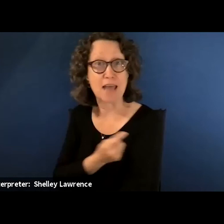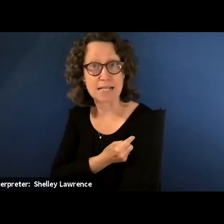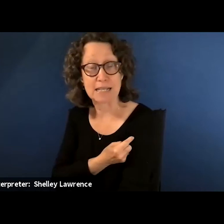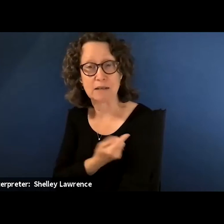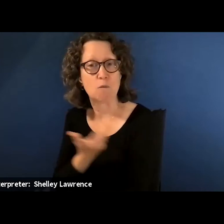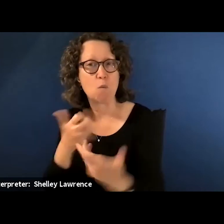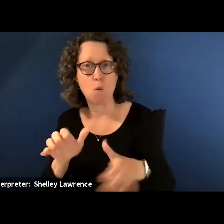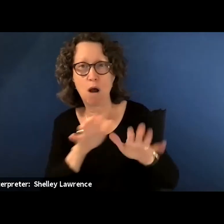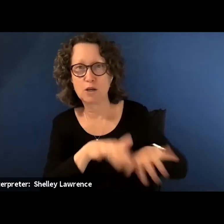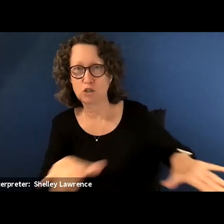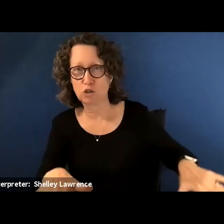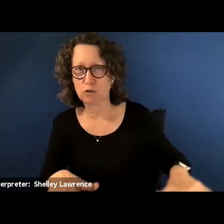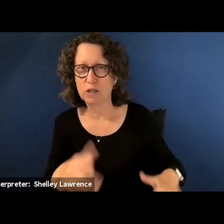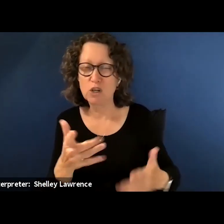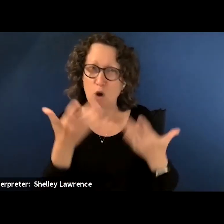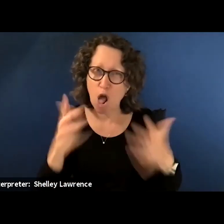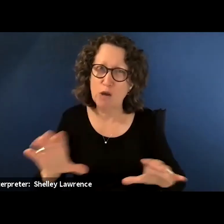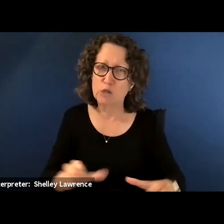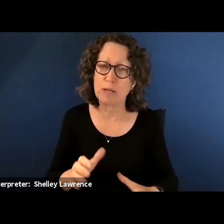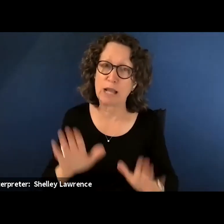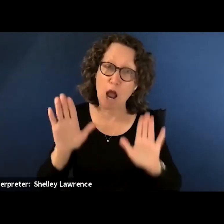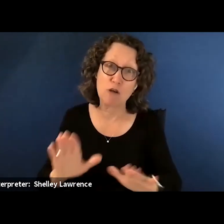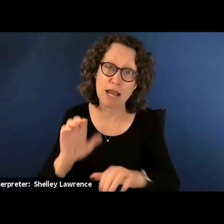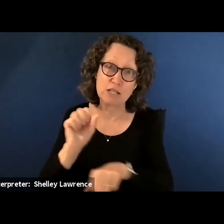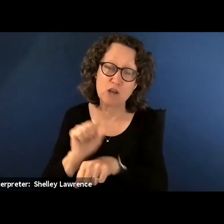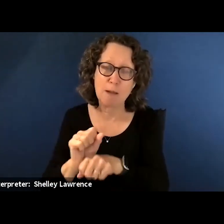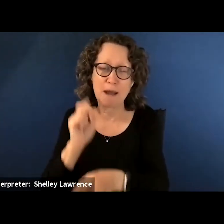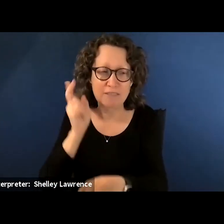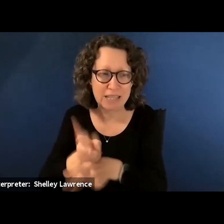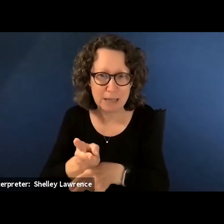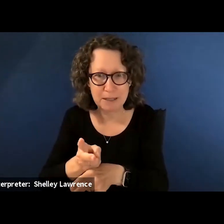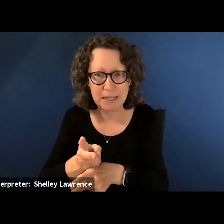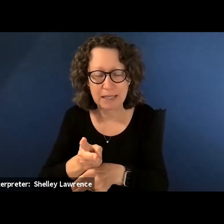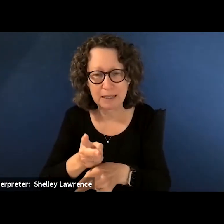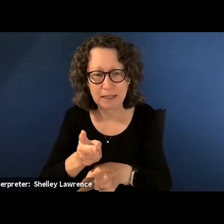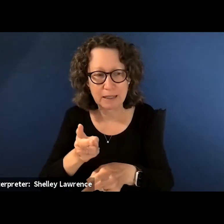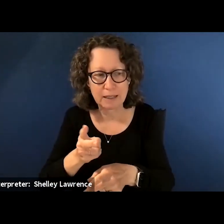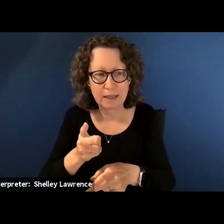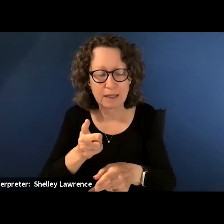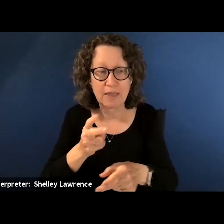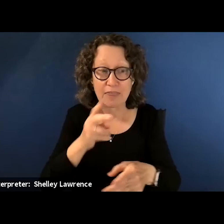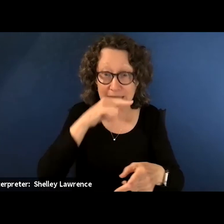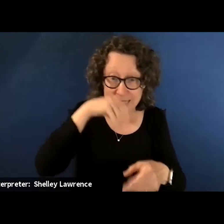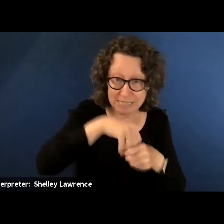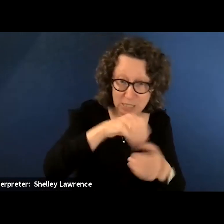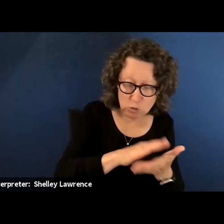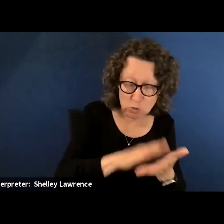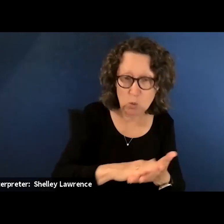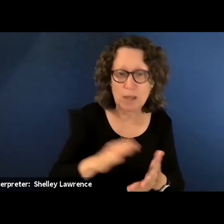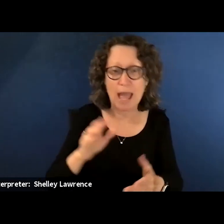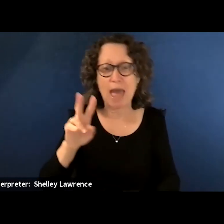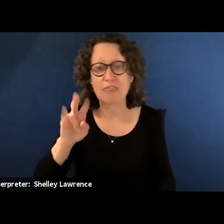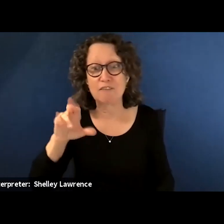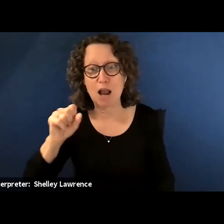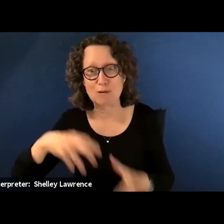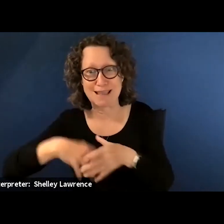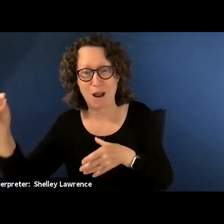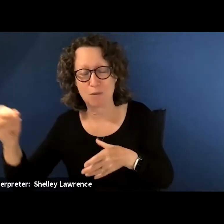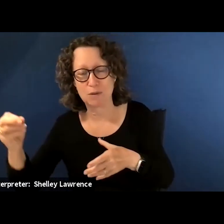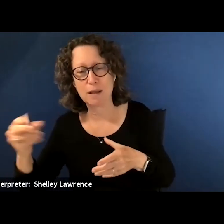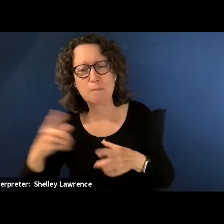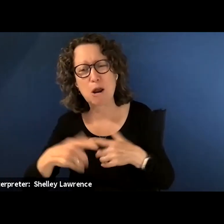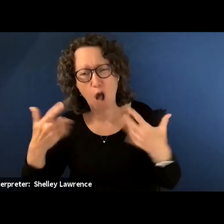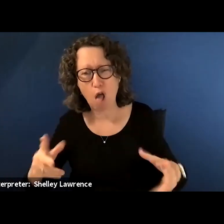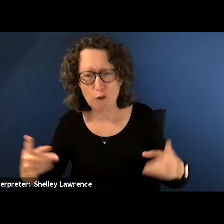vaccinated. You're already doing a great job at keeping the kids in the school and the virus out. We've already gone over the worst